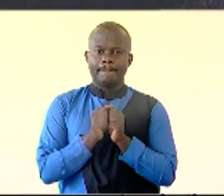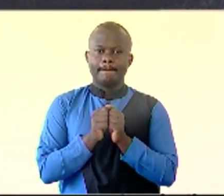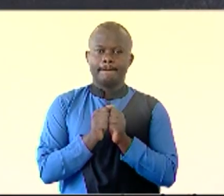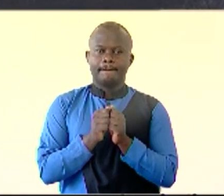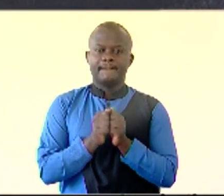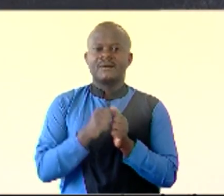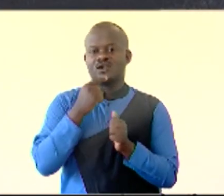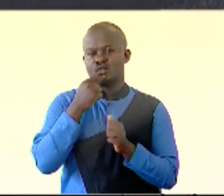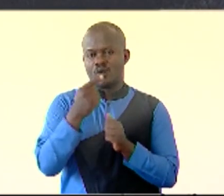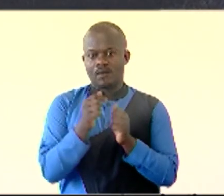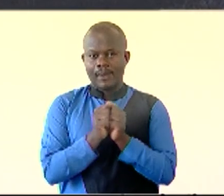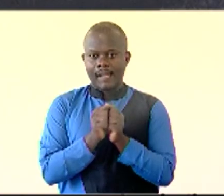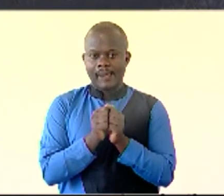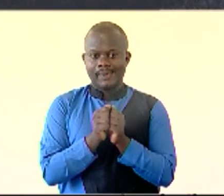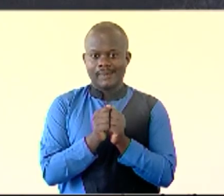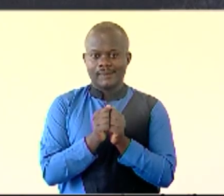So,